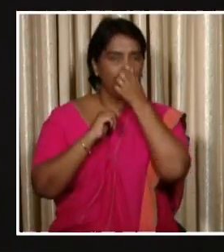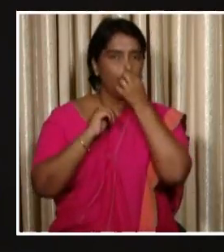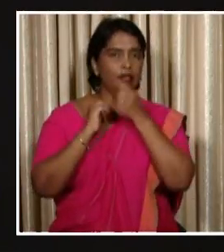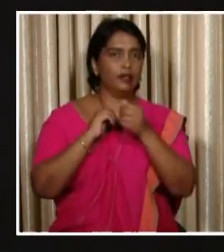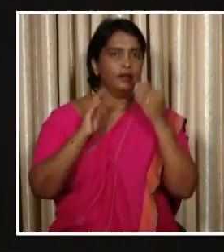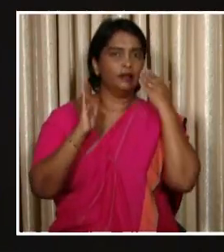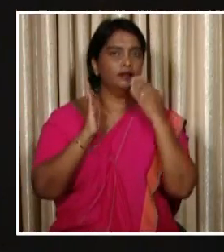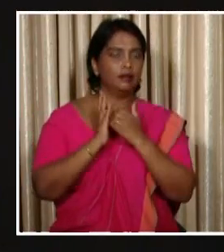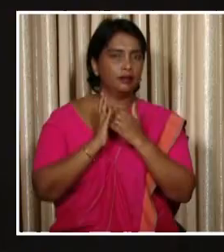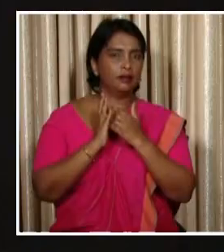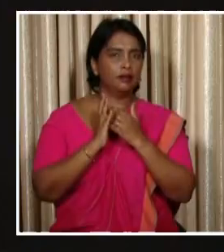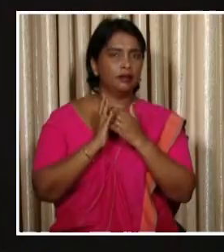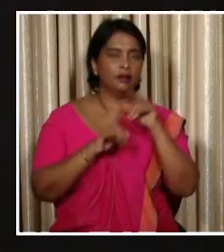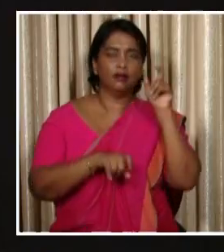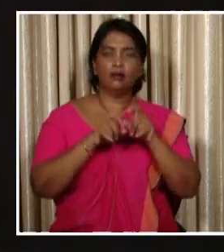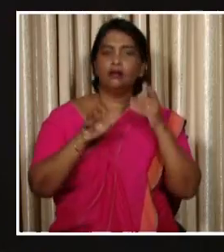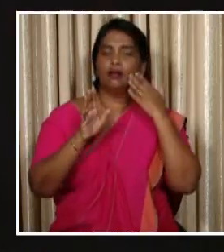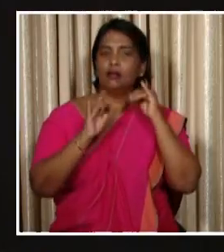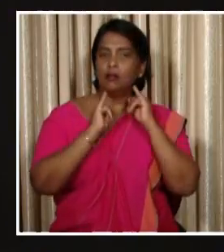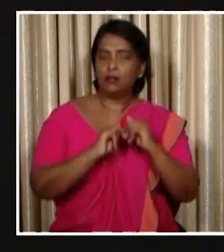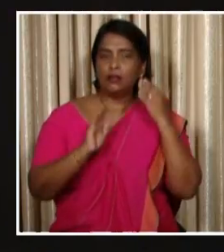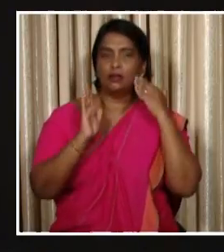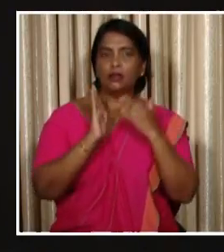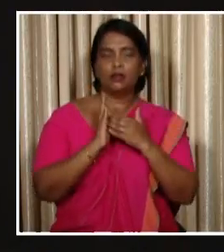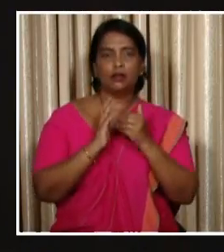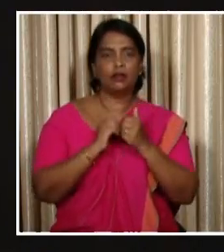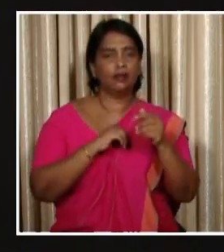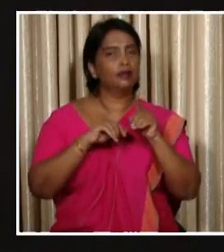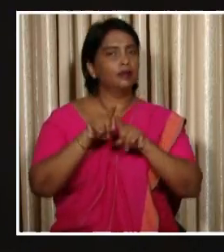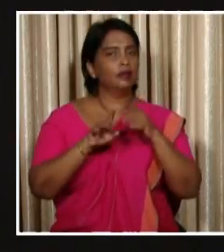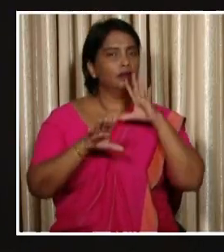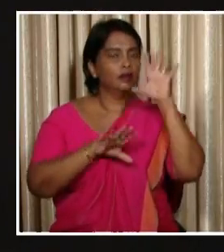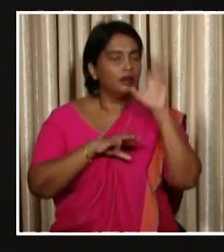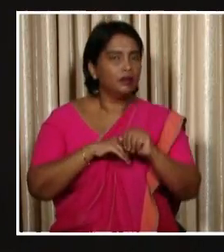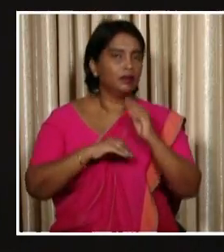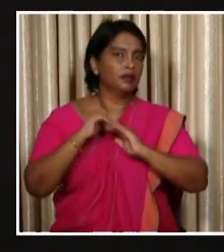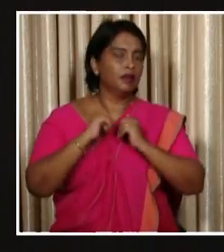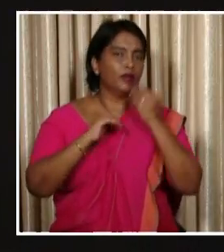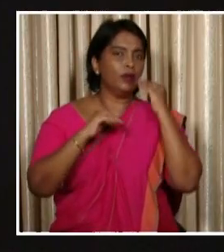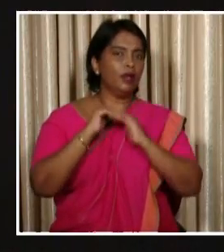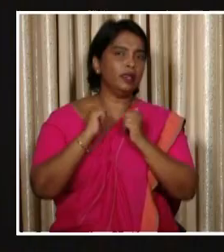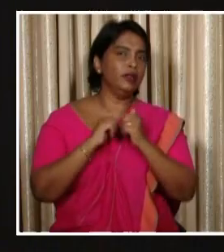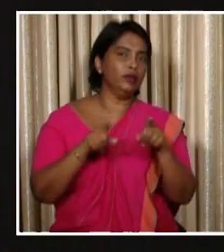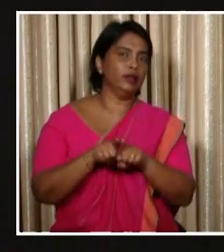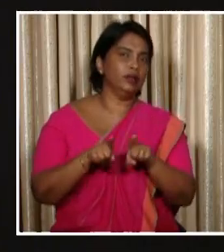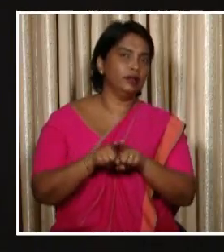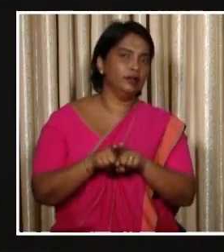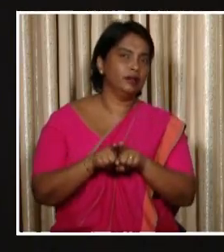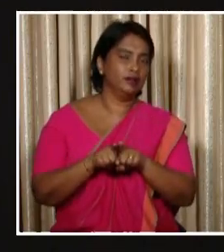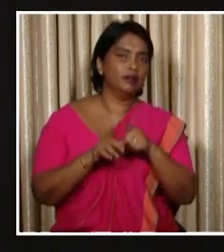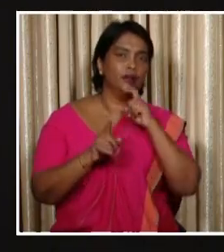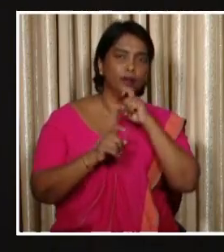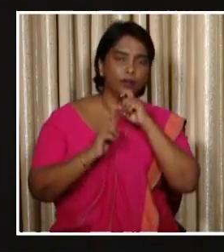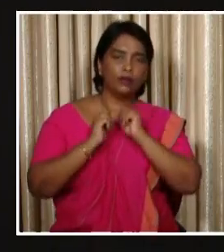those criminals back to Sri Lanka to take them through the due process in terms of judicial arrangements that are in place.